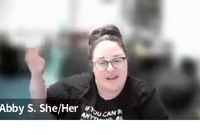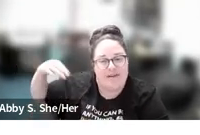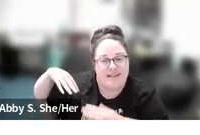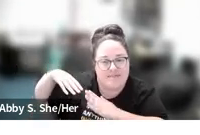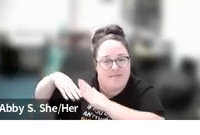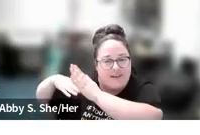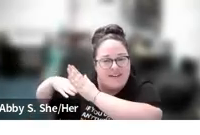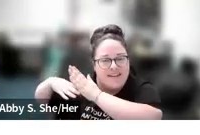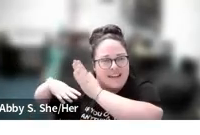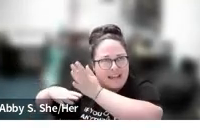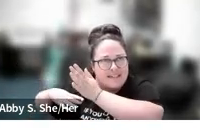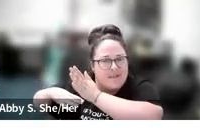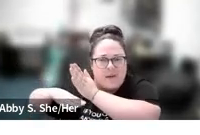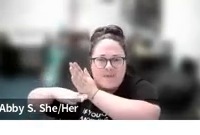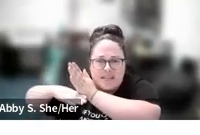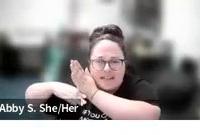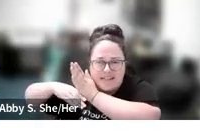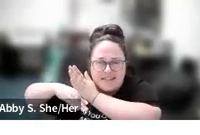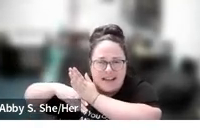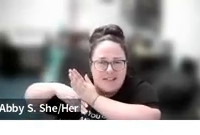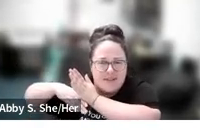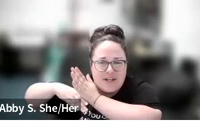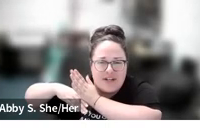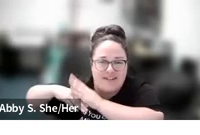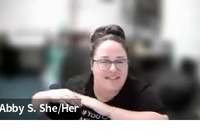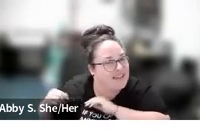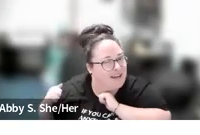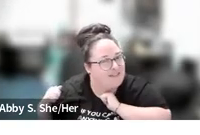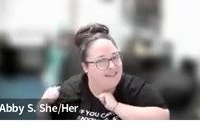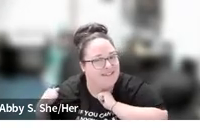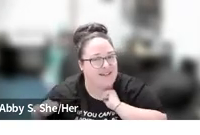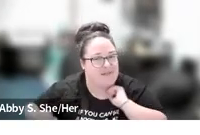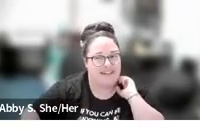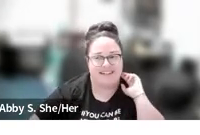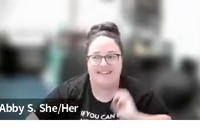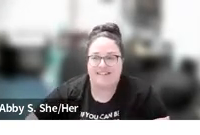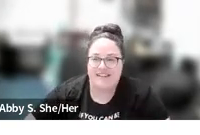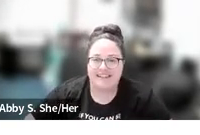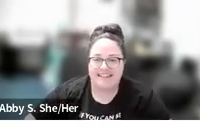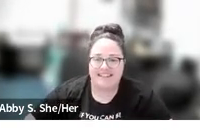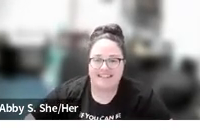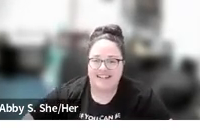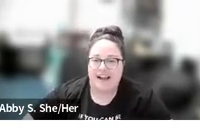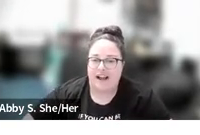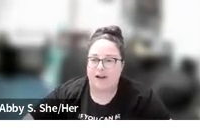it was hitting a box of paper and something else was like next to each other, and I was like, I don't think there's an airplane in here.